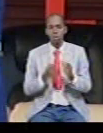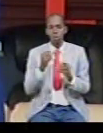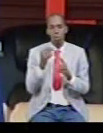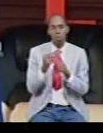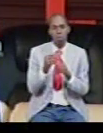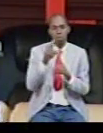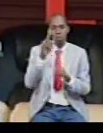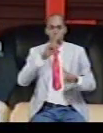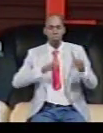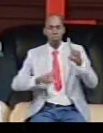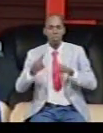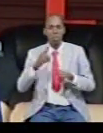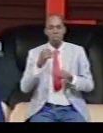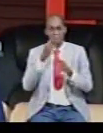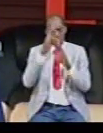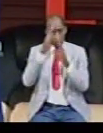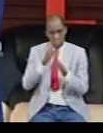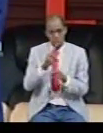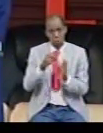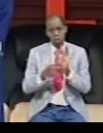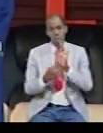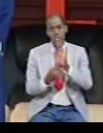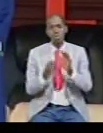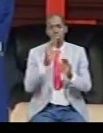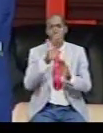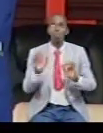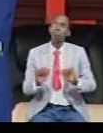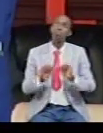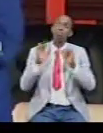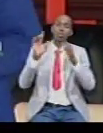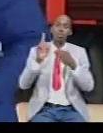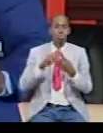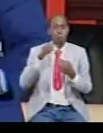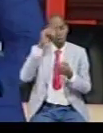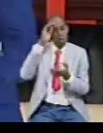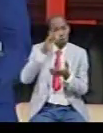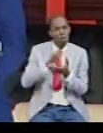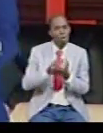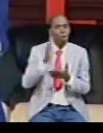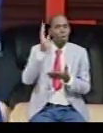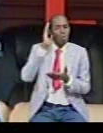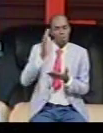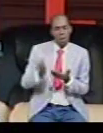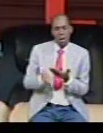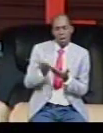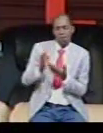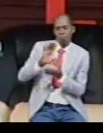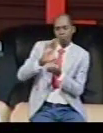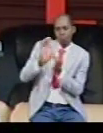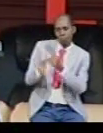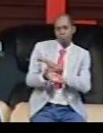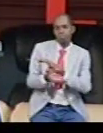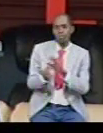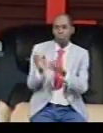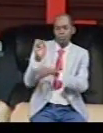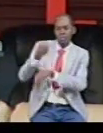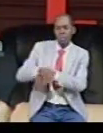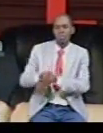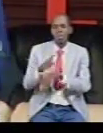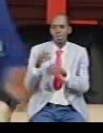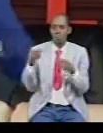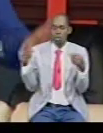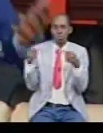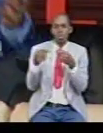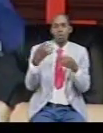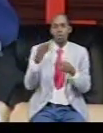and the respect you show, and the submission you show to him will conquer his opposition of the